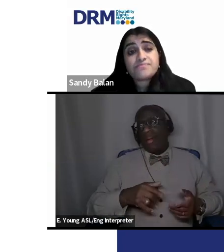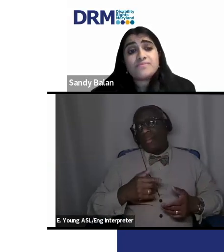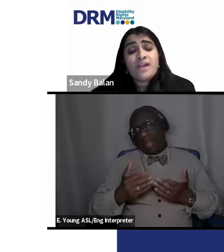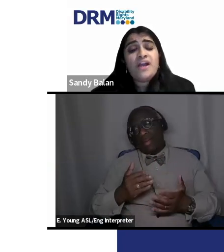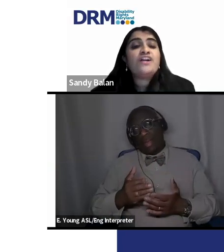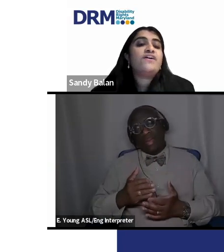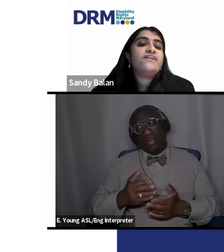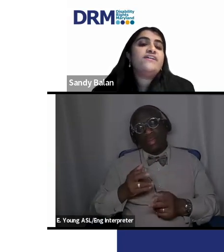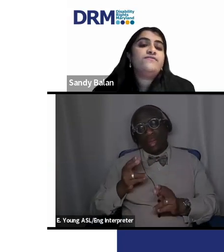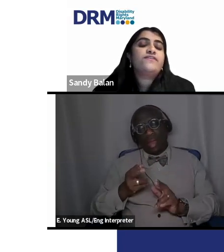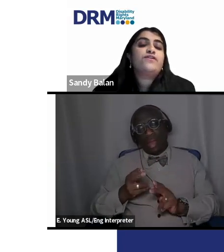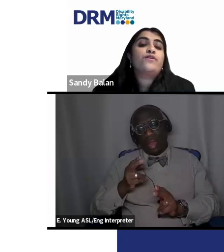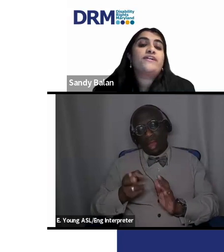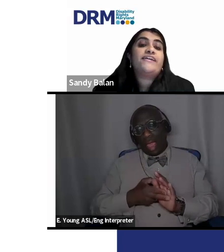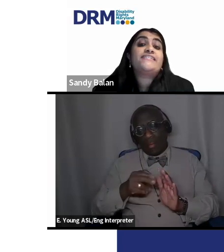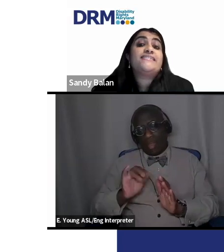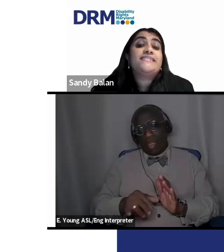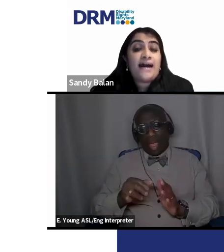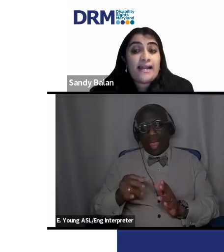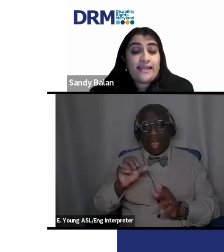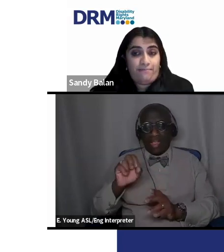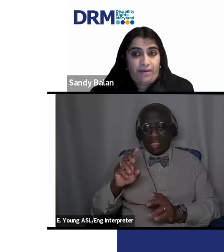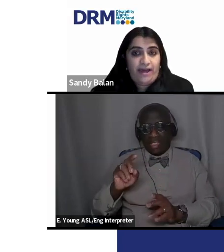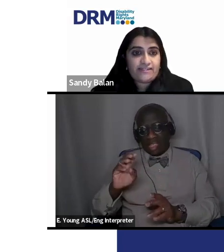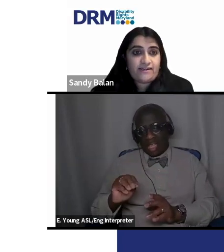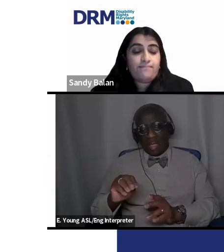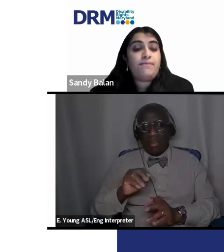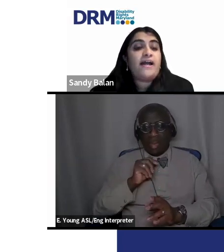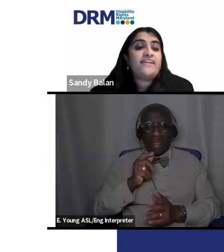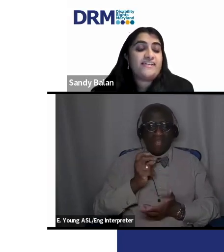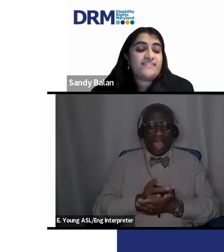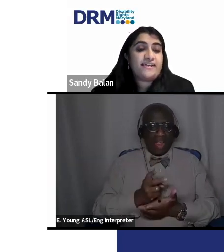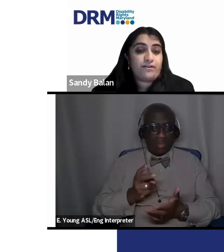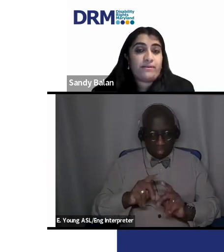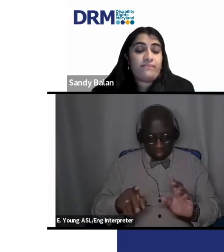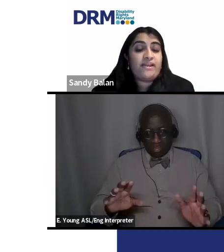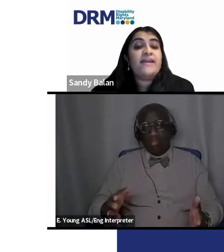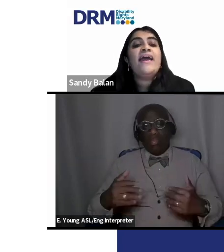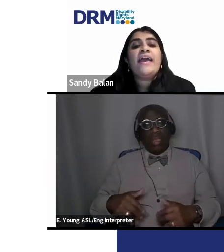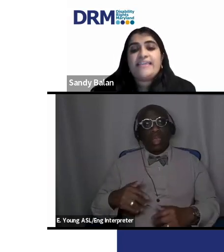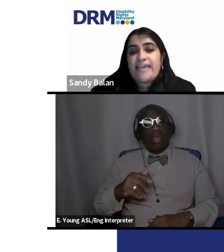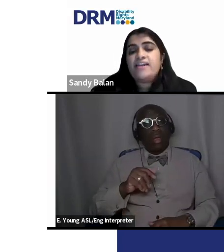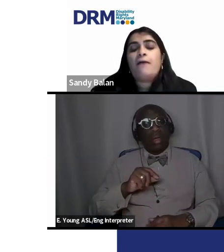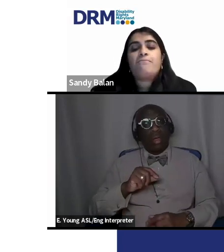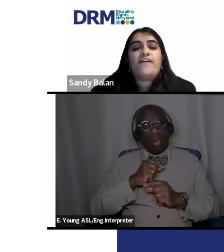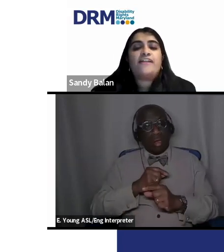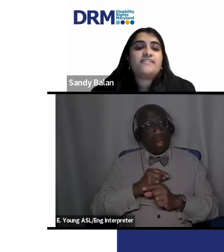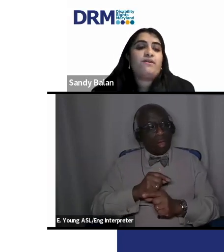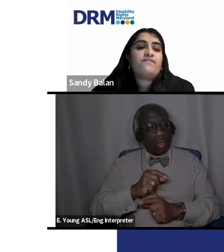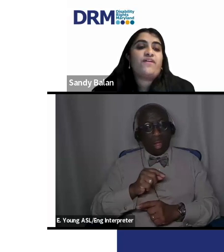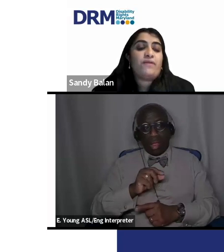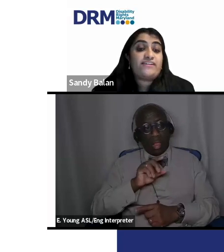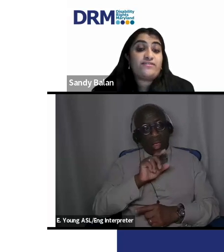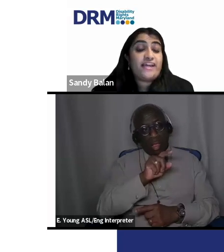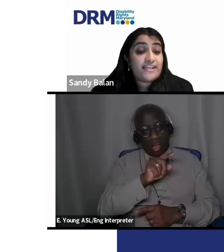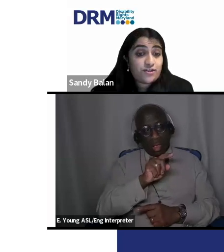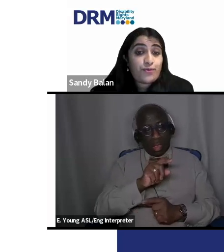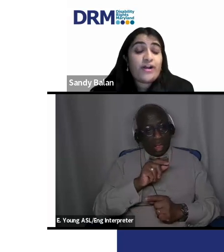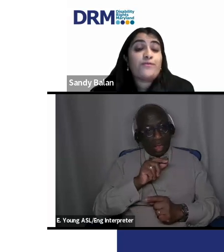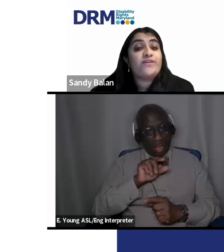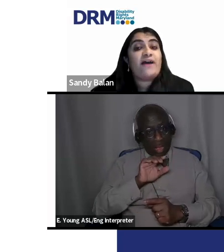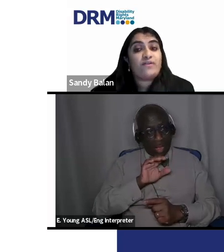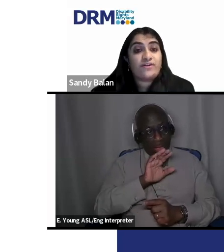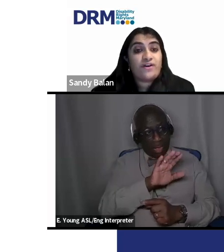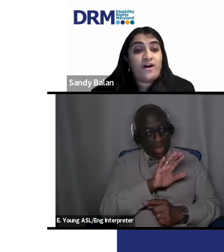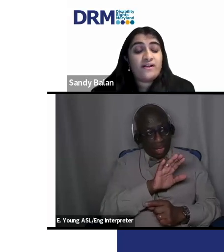Additionally, a guardian whose authority is not impacted by the SDM agreement cannot prevent someone from entering